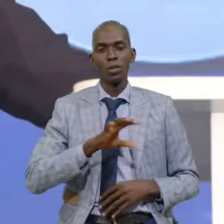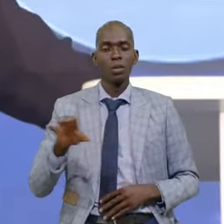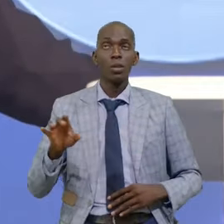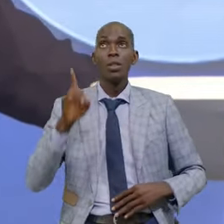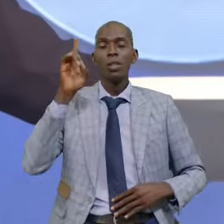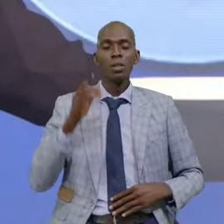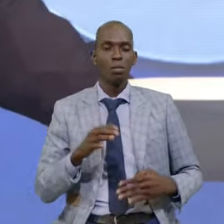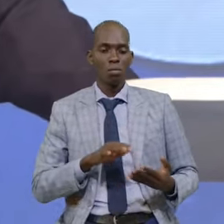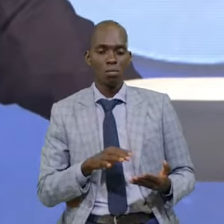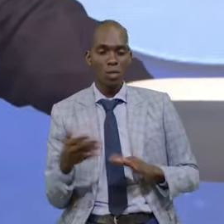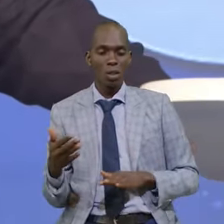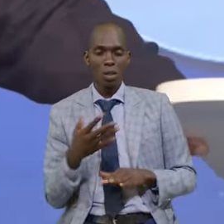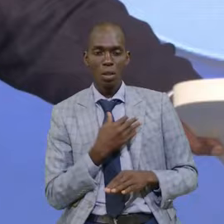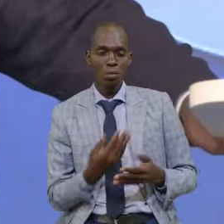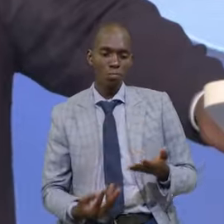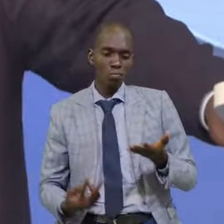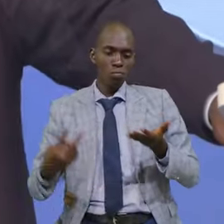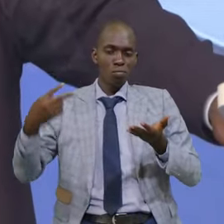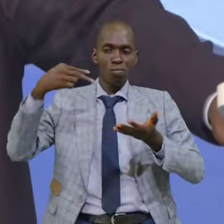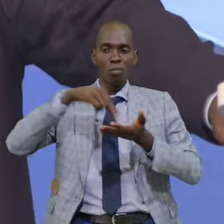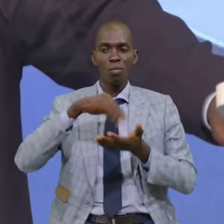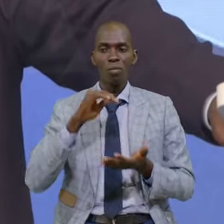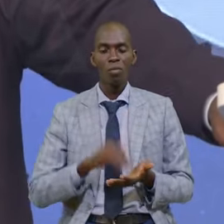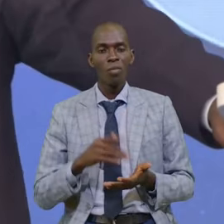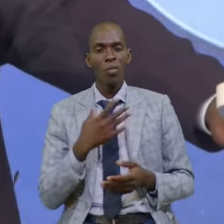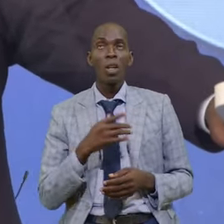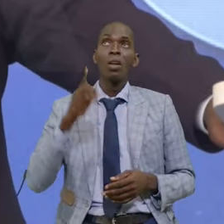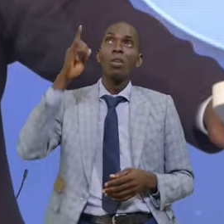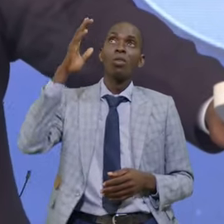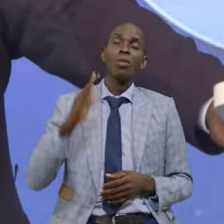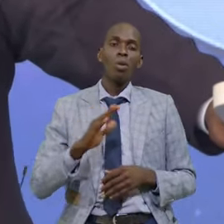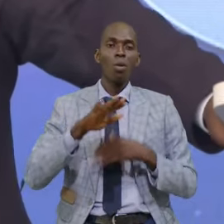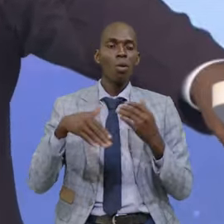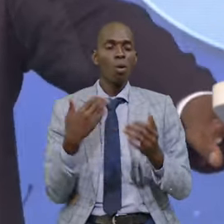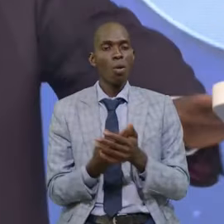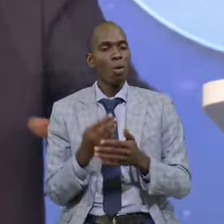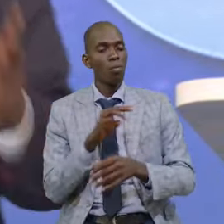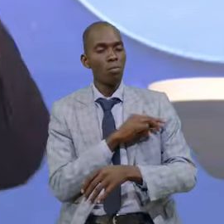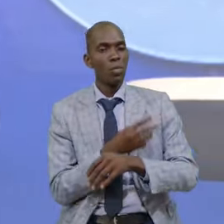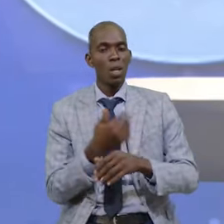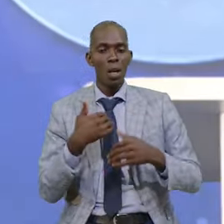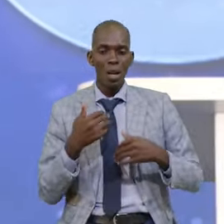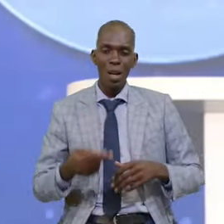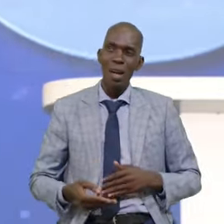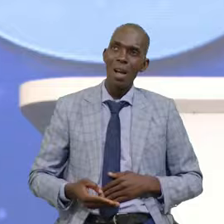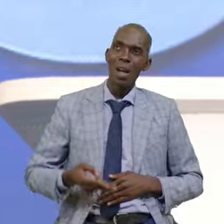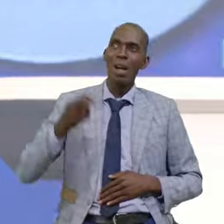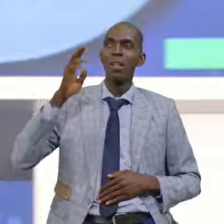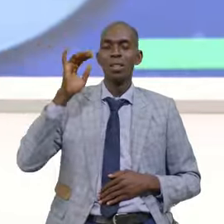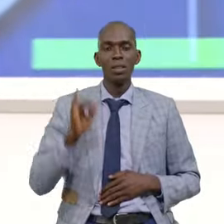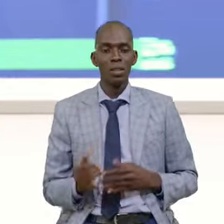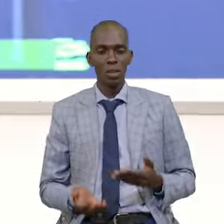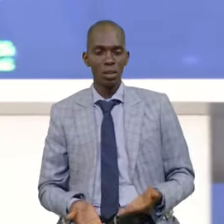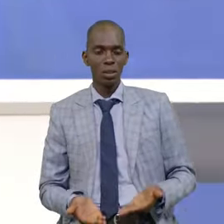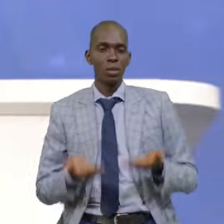rose again. And God Almighty has highly exalted him. Highly exalted